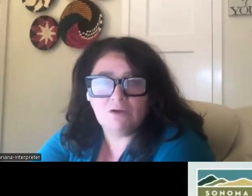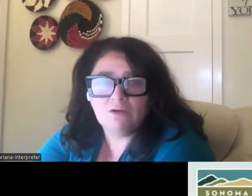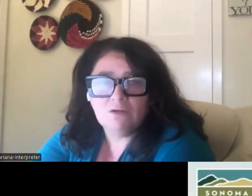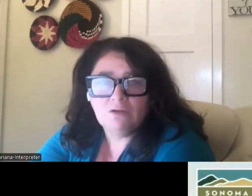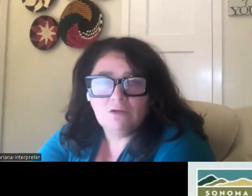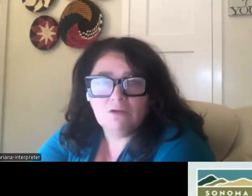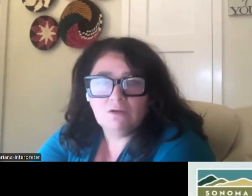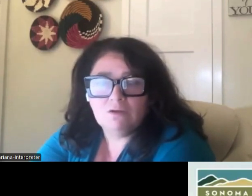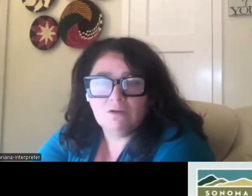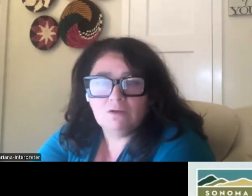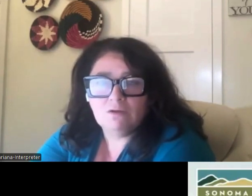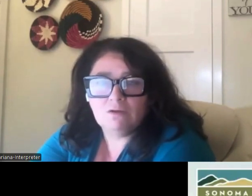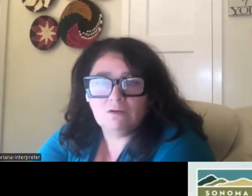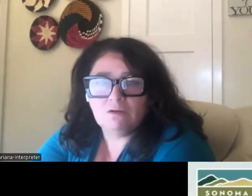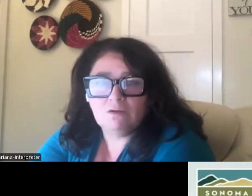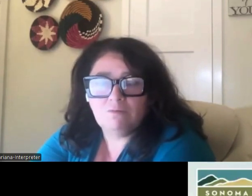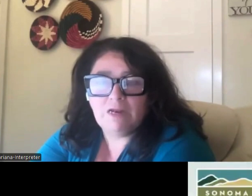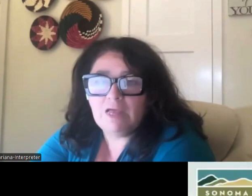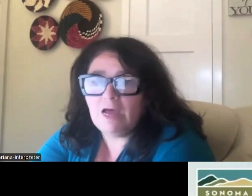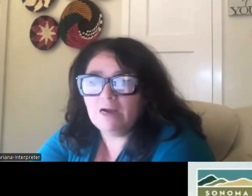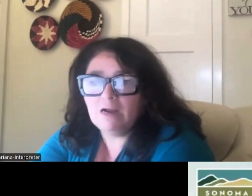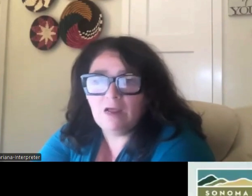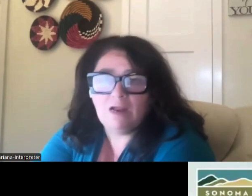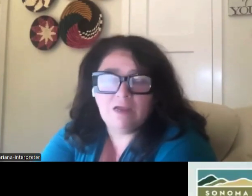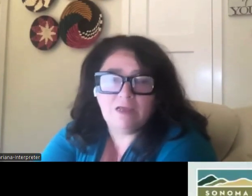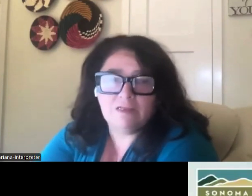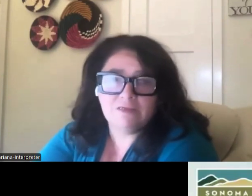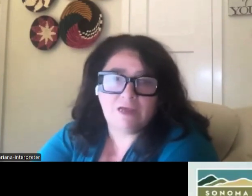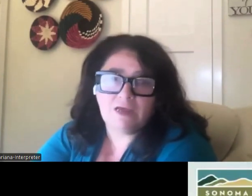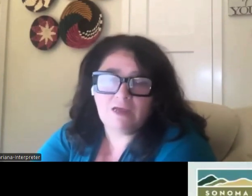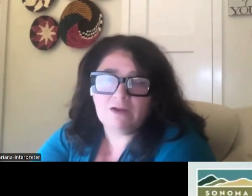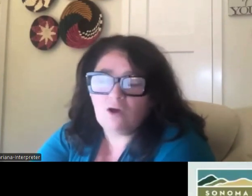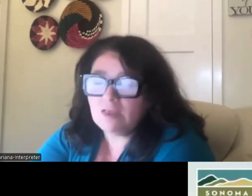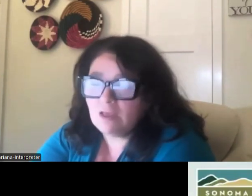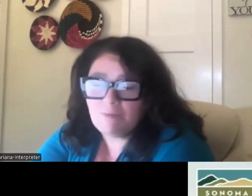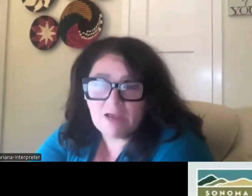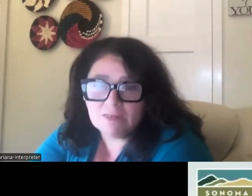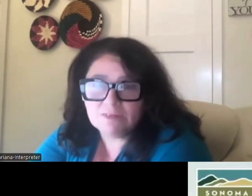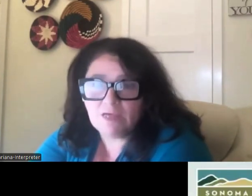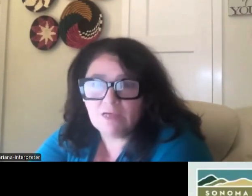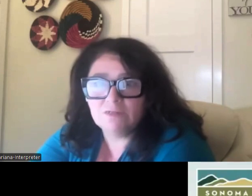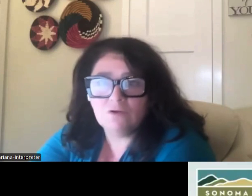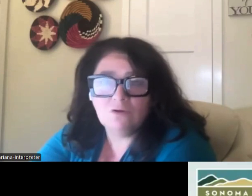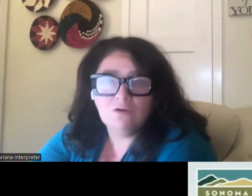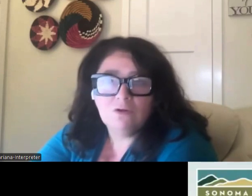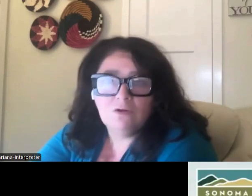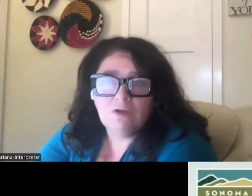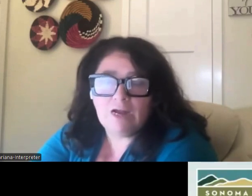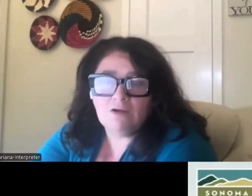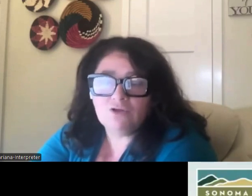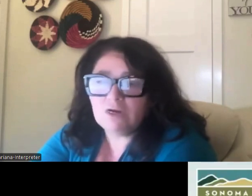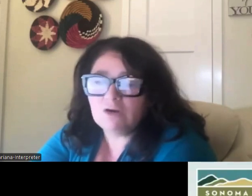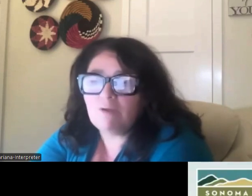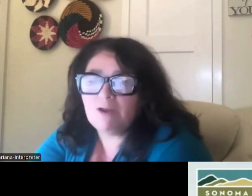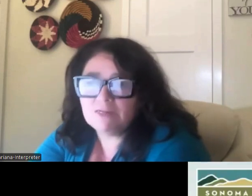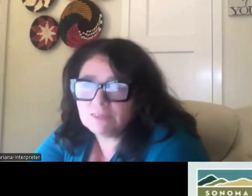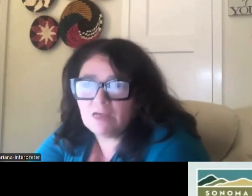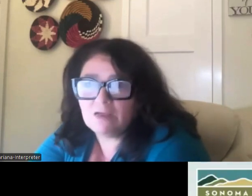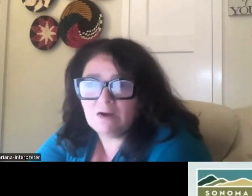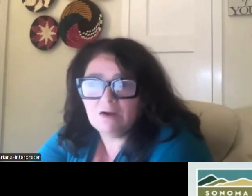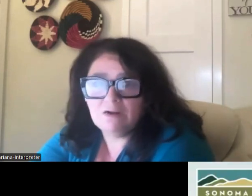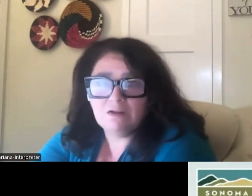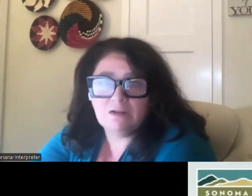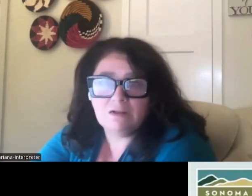or unrealistic hope, and certainly not getting lost into sort of deep